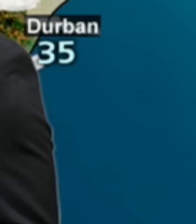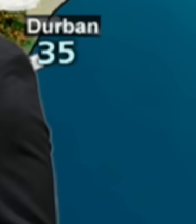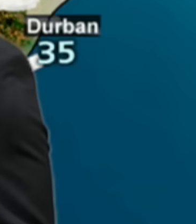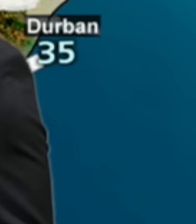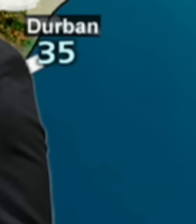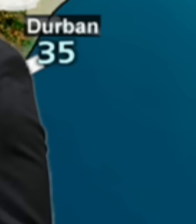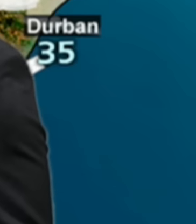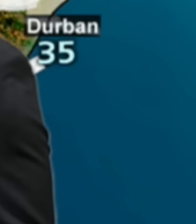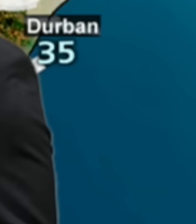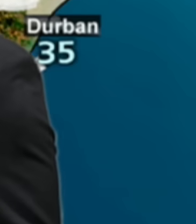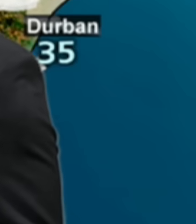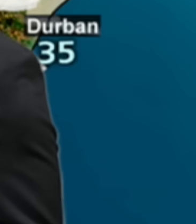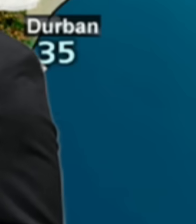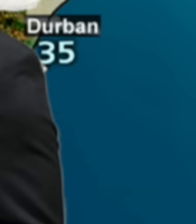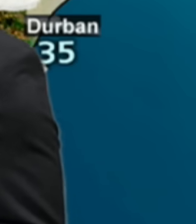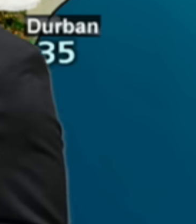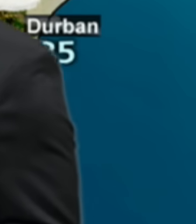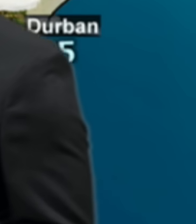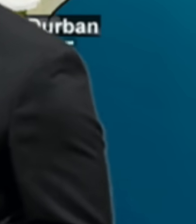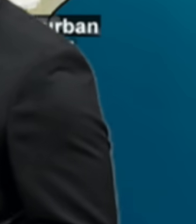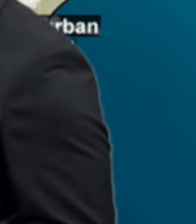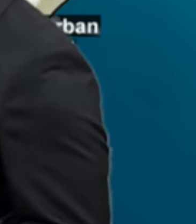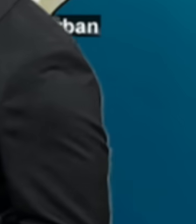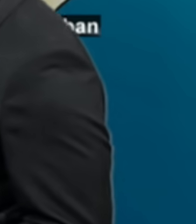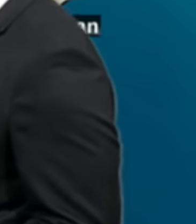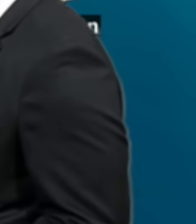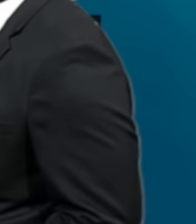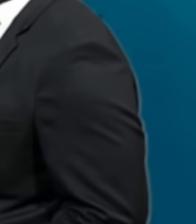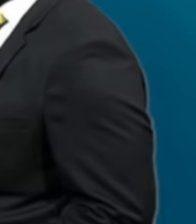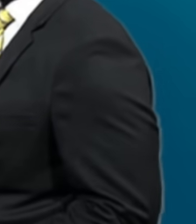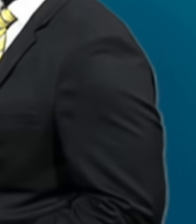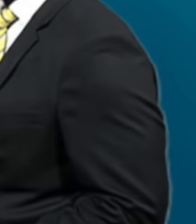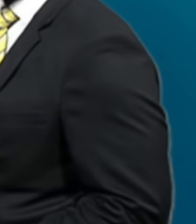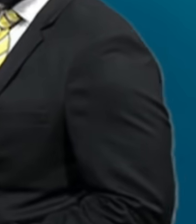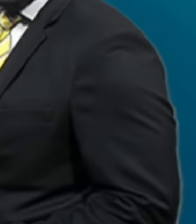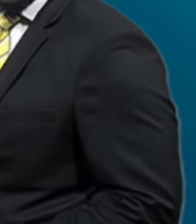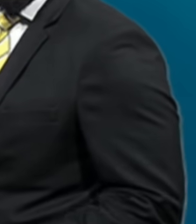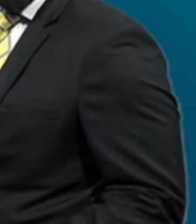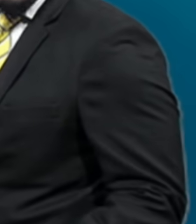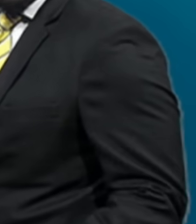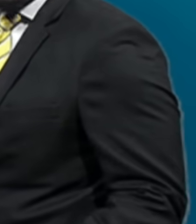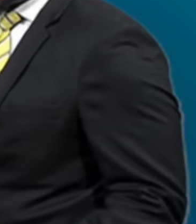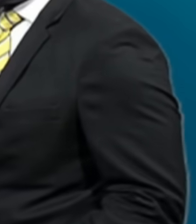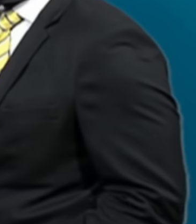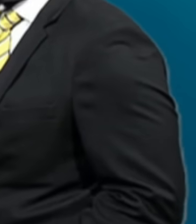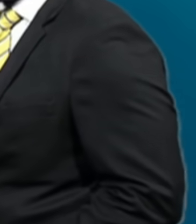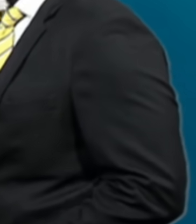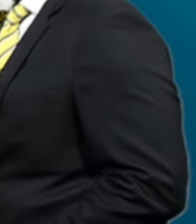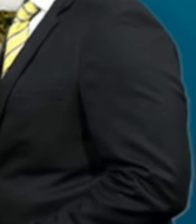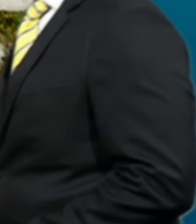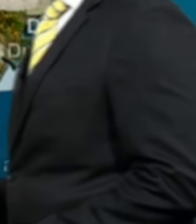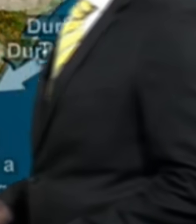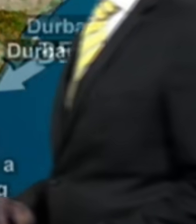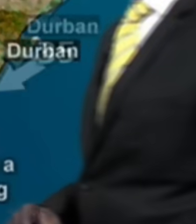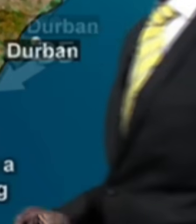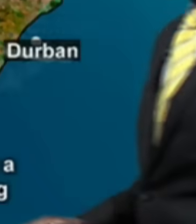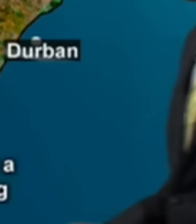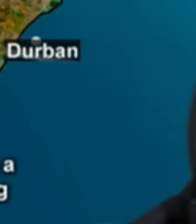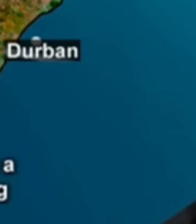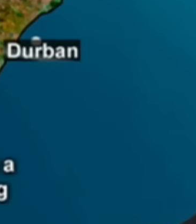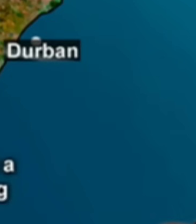sala le bane hona ka re firelane re shebile hona ka firelane o tla jala ka ro ka pa bophirima tle bile fela maru mona le mane ba bura blipi